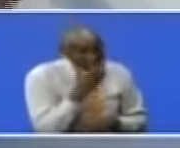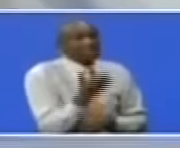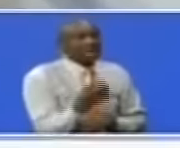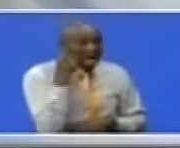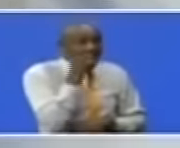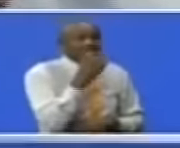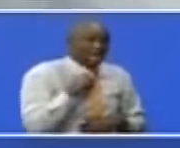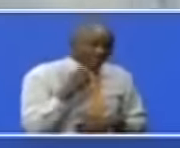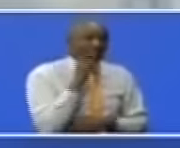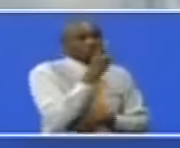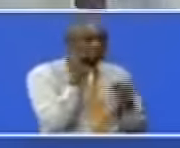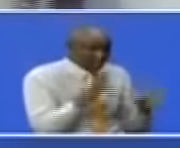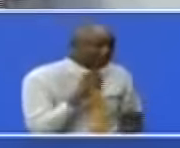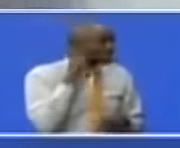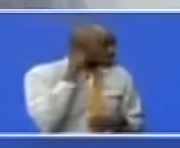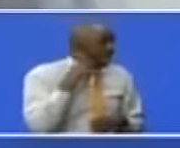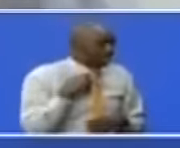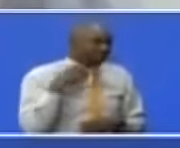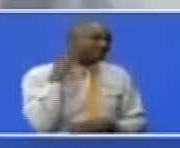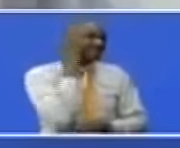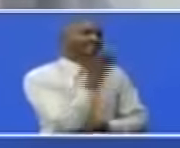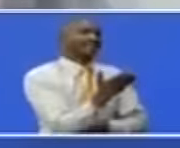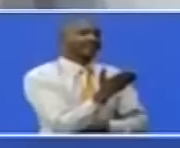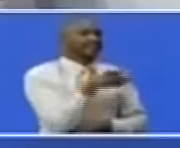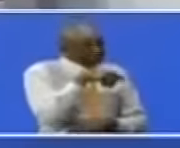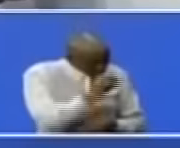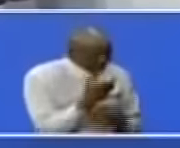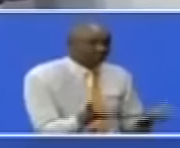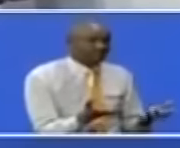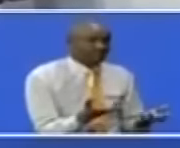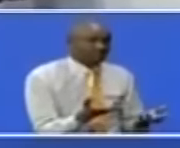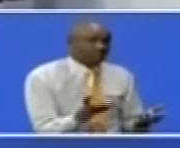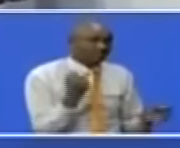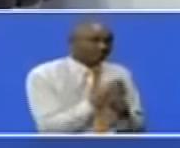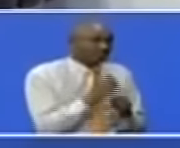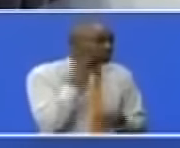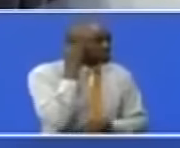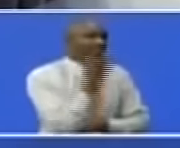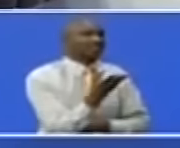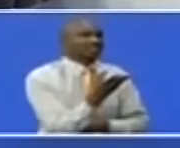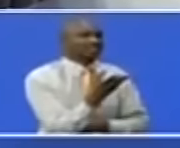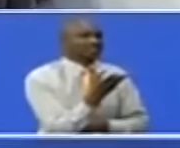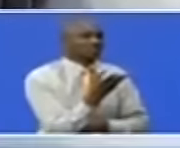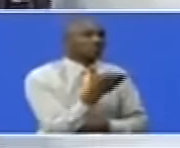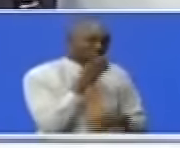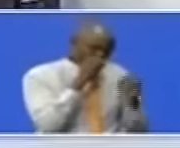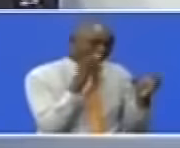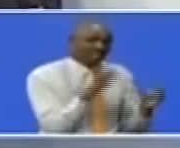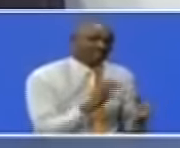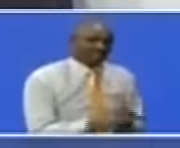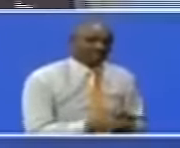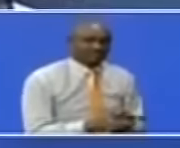eyes, they have ears, they don't hear. They were waiting for somebody to report to them. Now, this is the surest way of them not helping themselves. All right. Martin